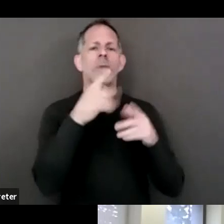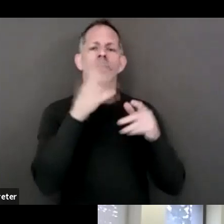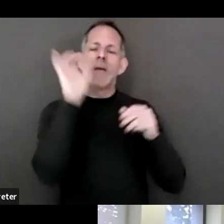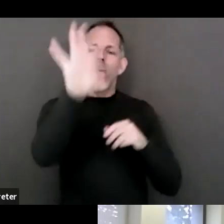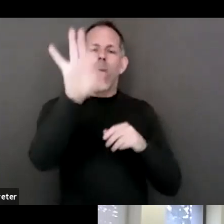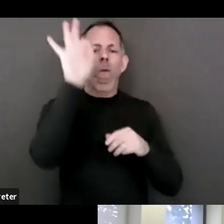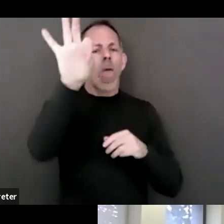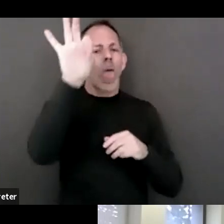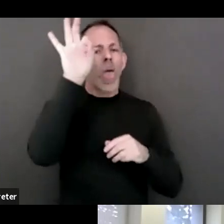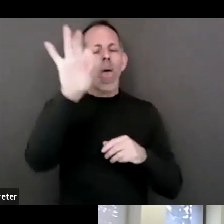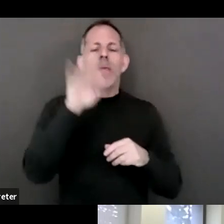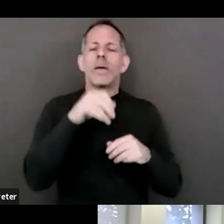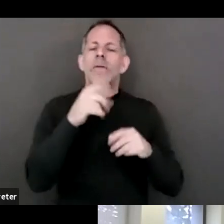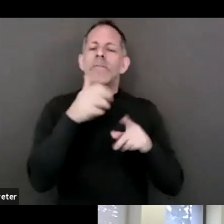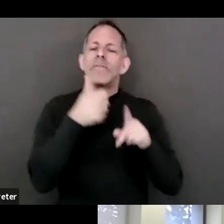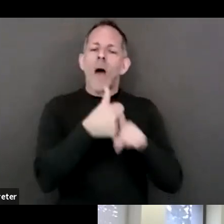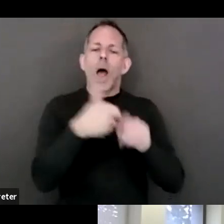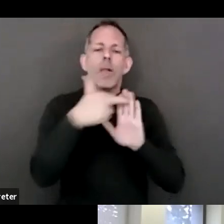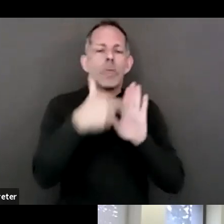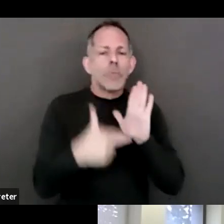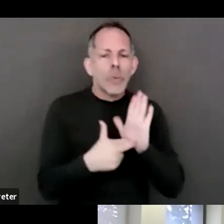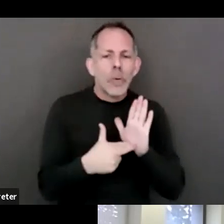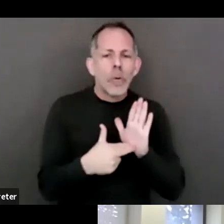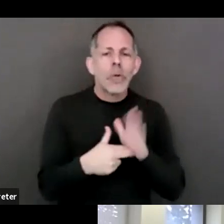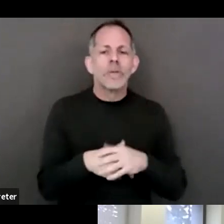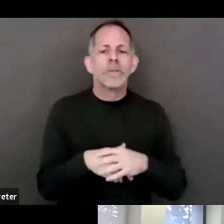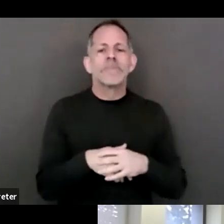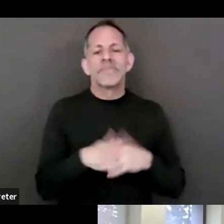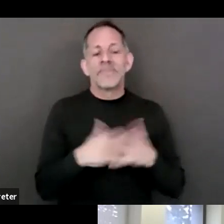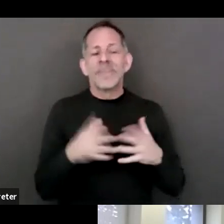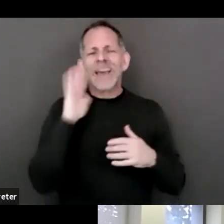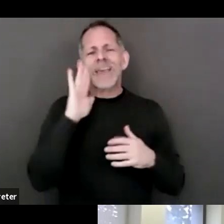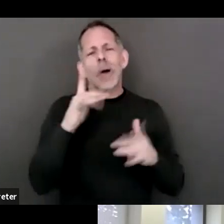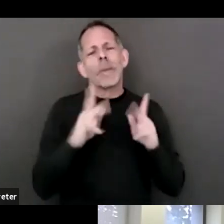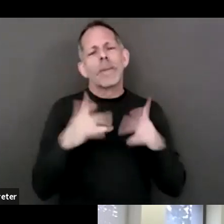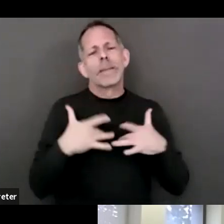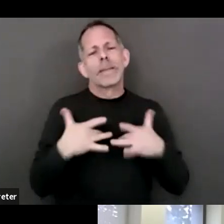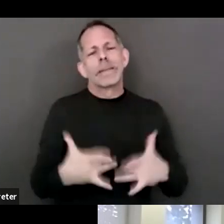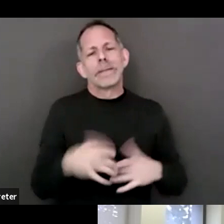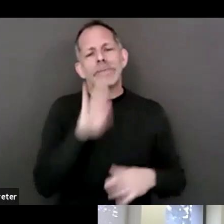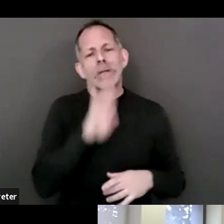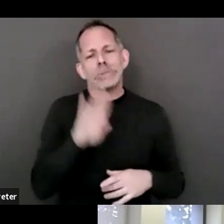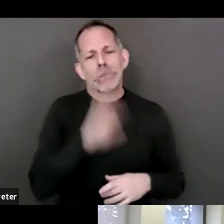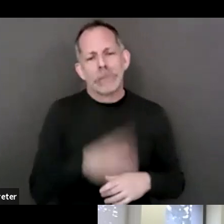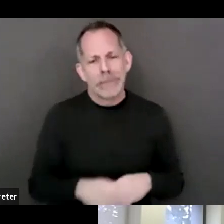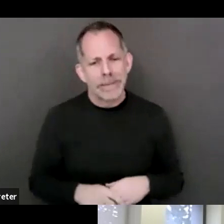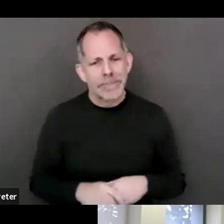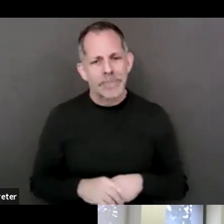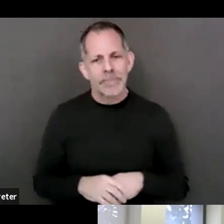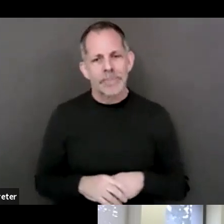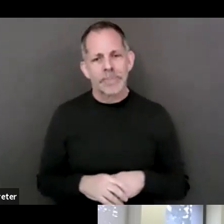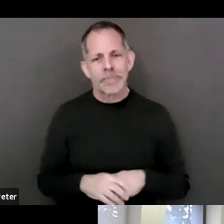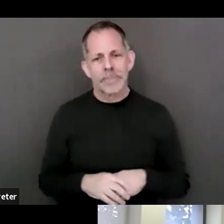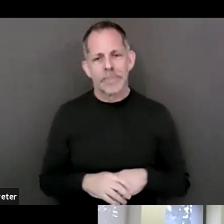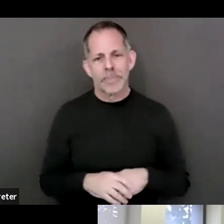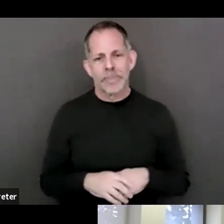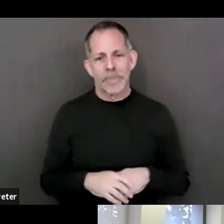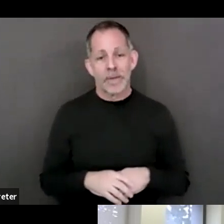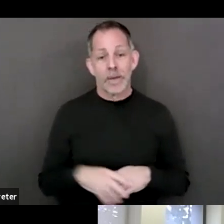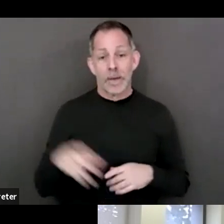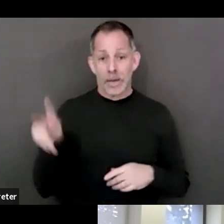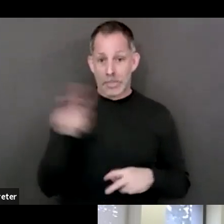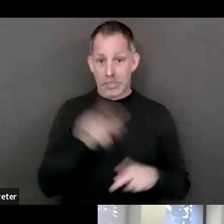frustrating. However, we are not the only ones experiencing this. We see it at the state level, we see it in various places